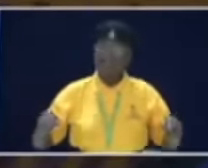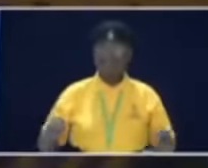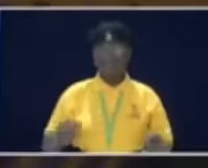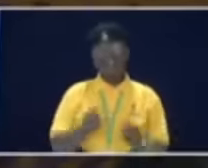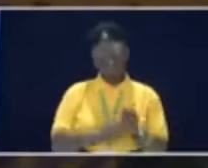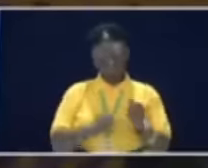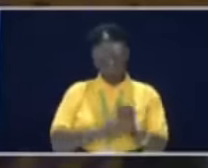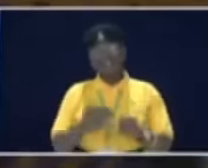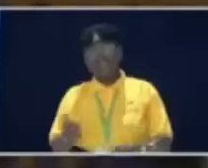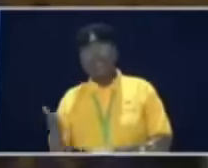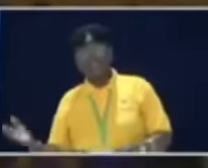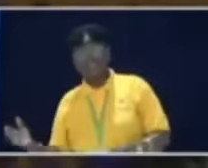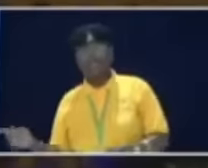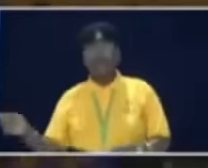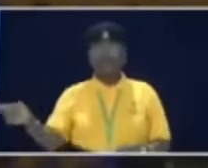Everything you do tonight